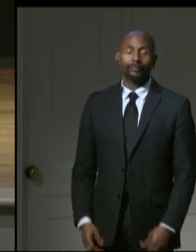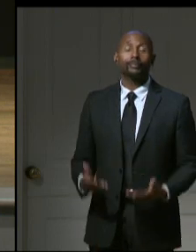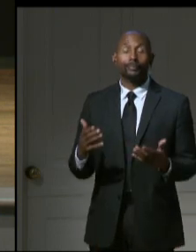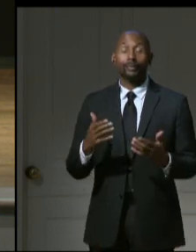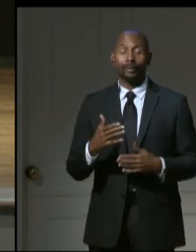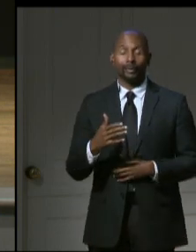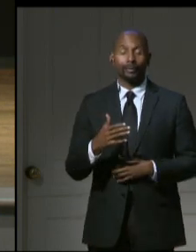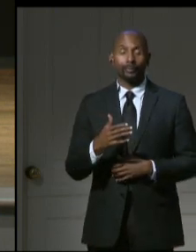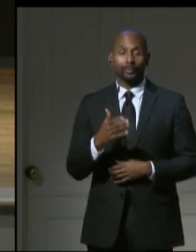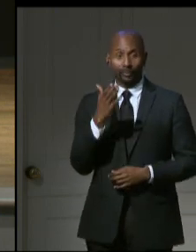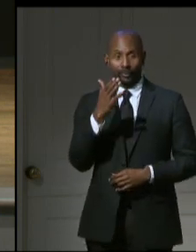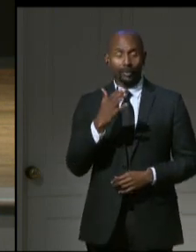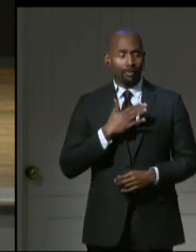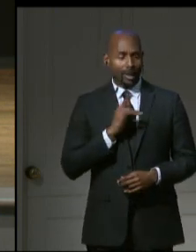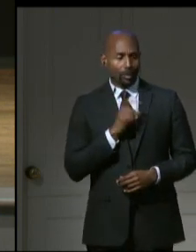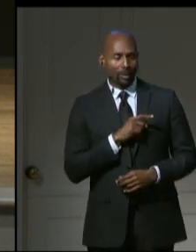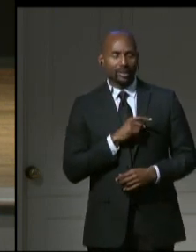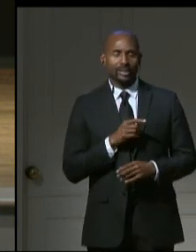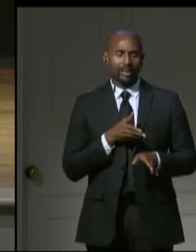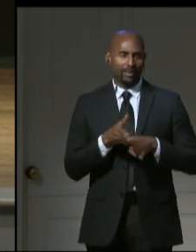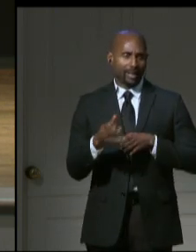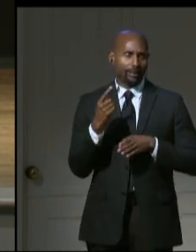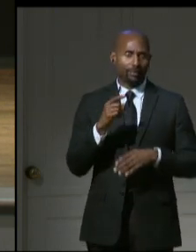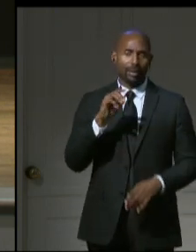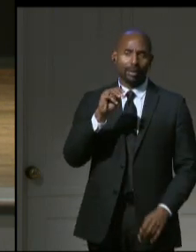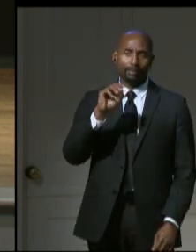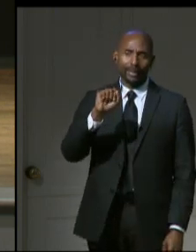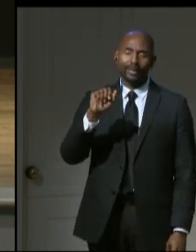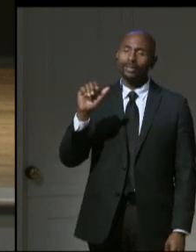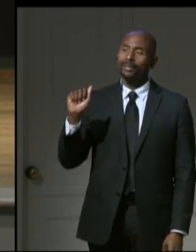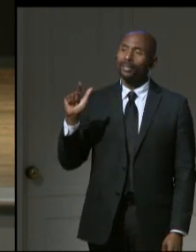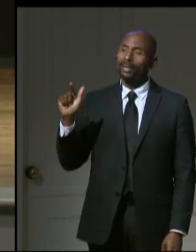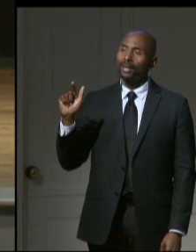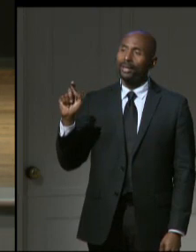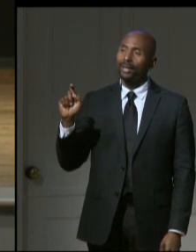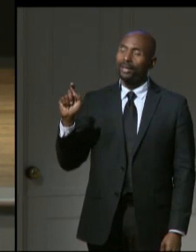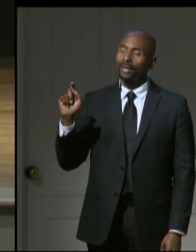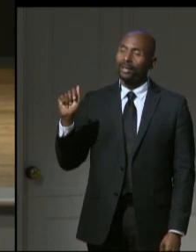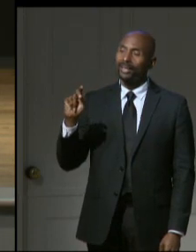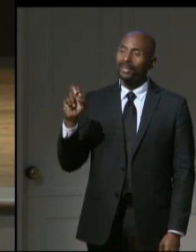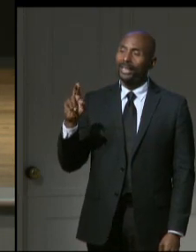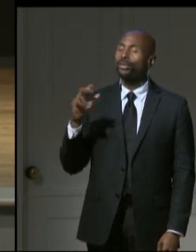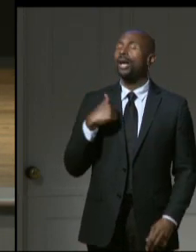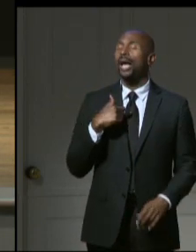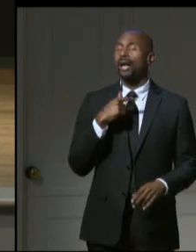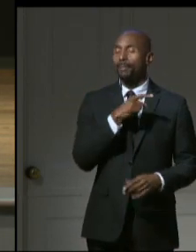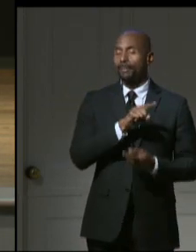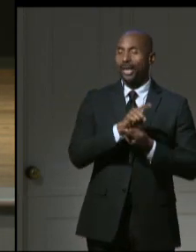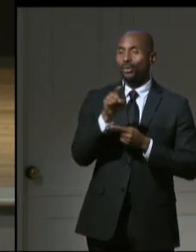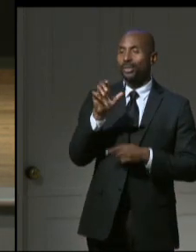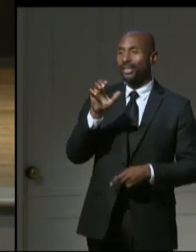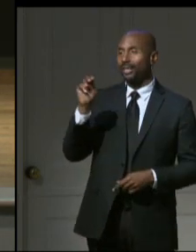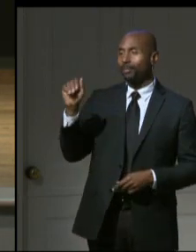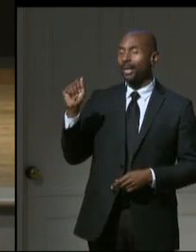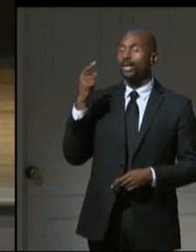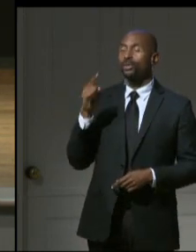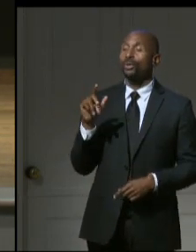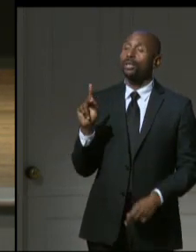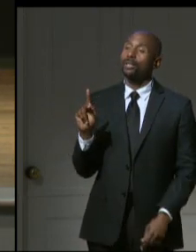My question is mainly for Ms. Alexander. I met you at CMA during the Kusama tour when I was up there from